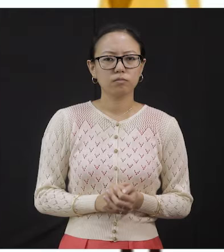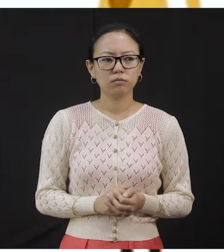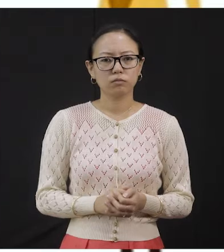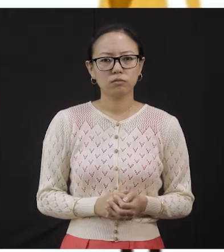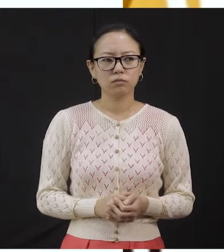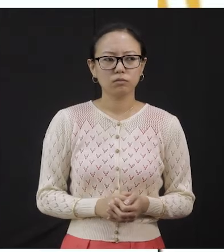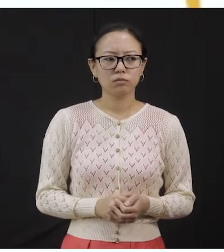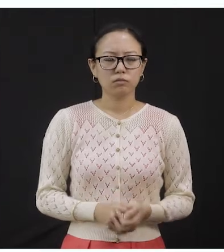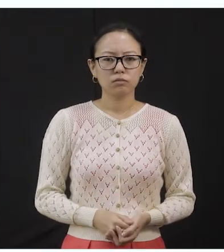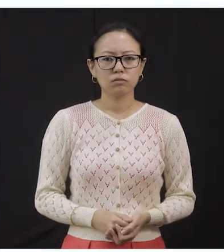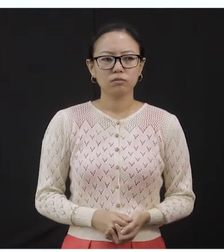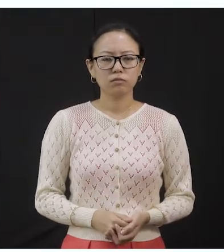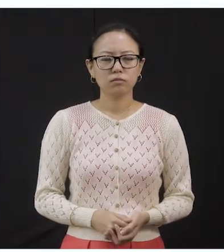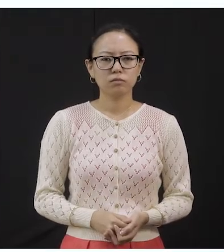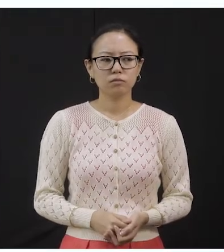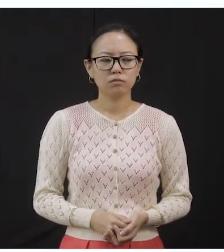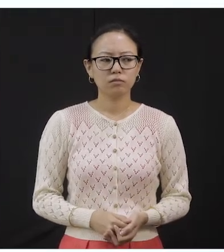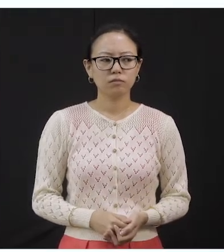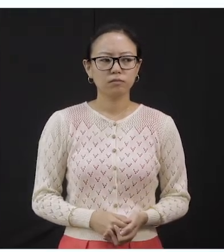numbers away. Then